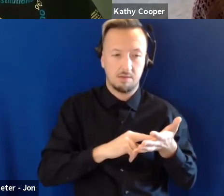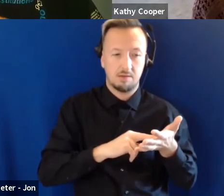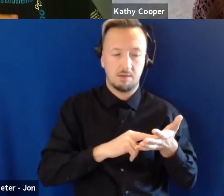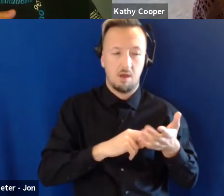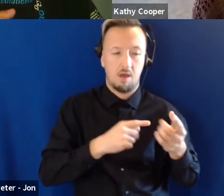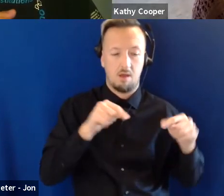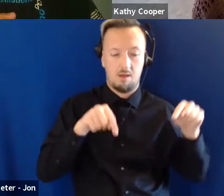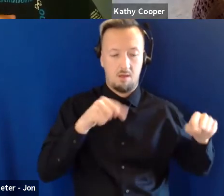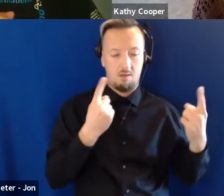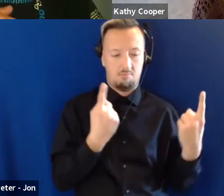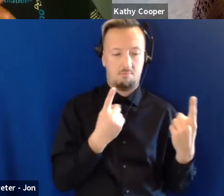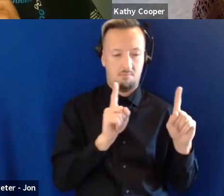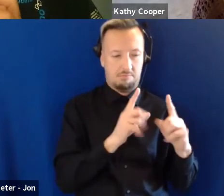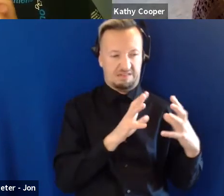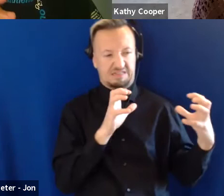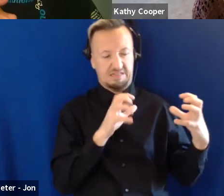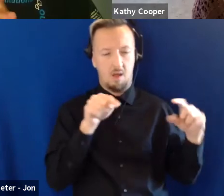off of that